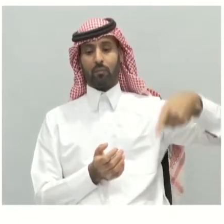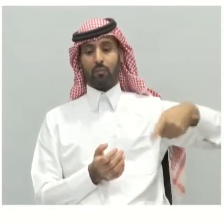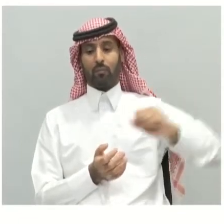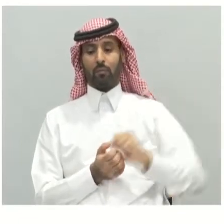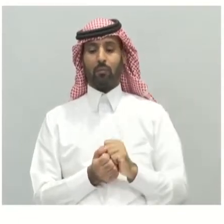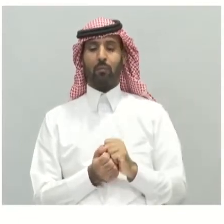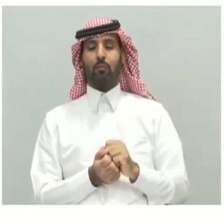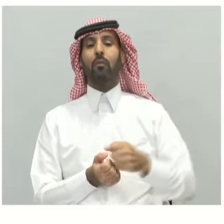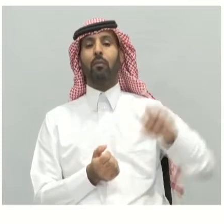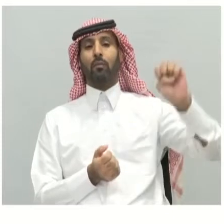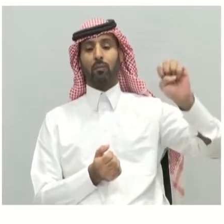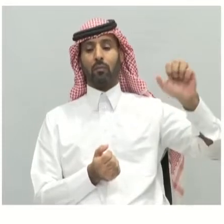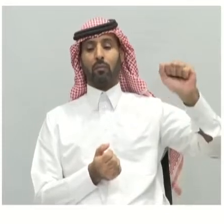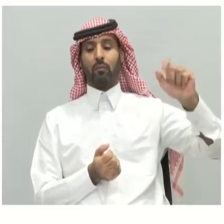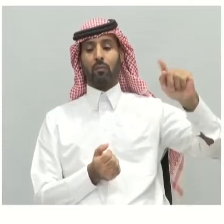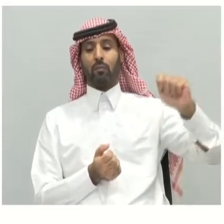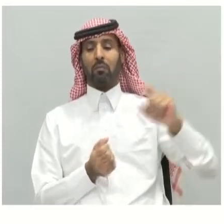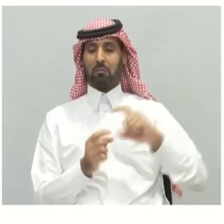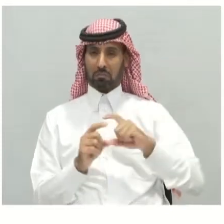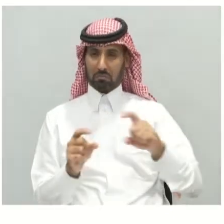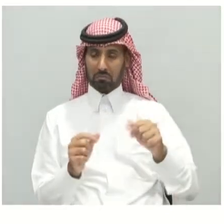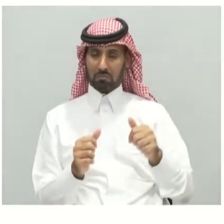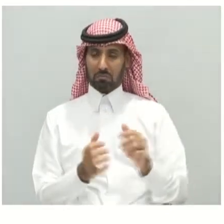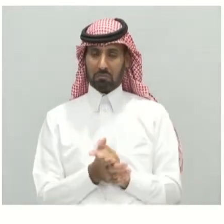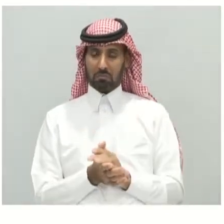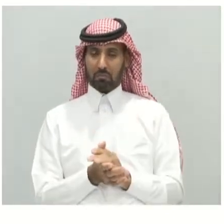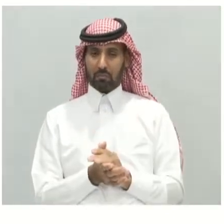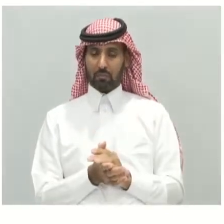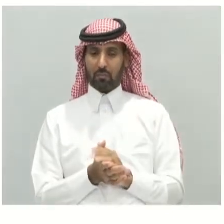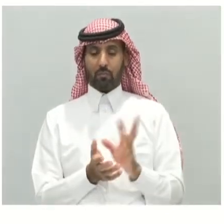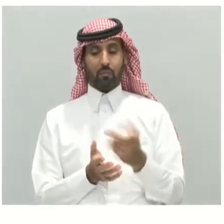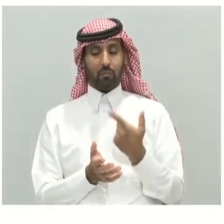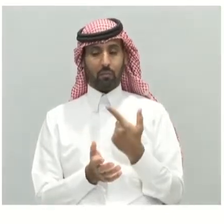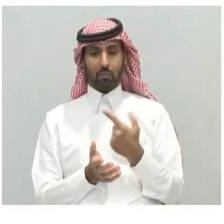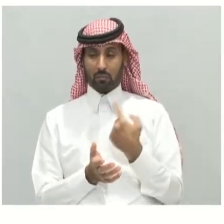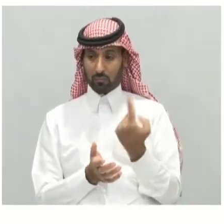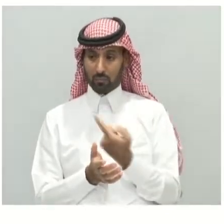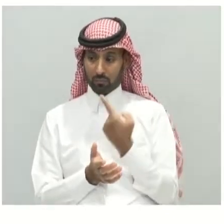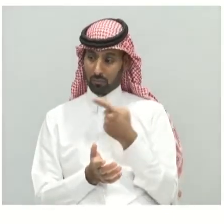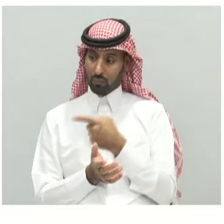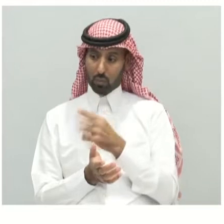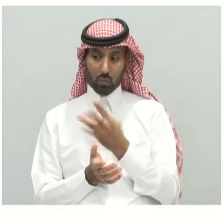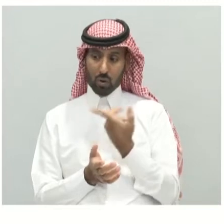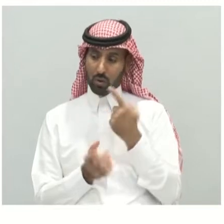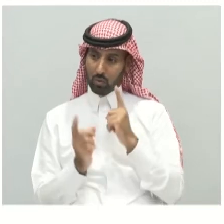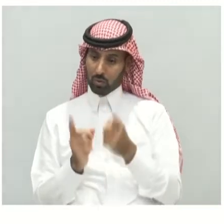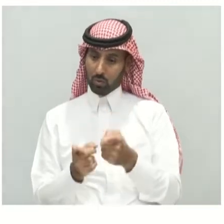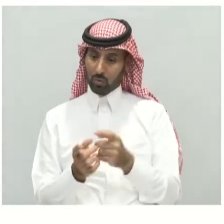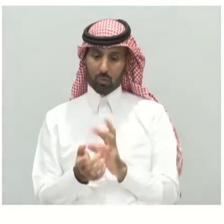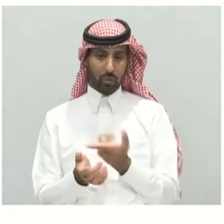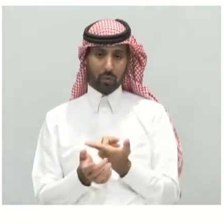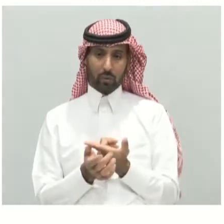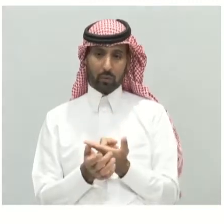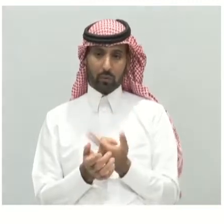For example, where did you go? I didn't say went, I said go.